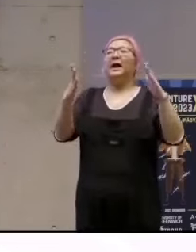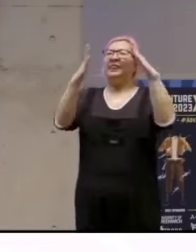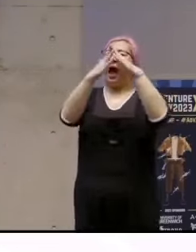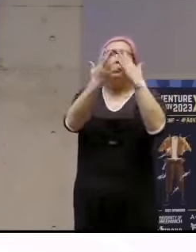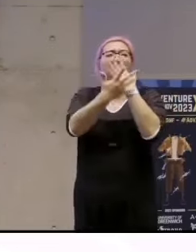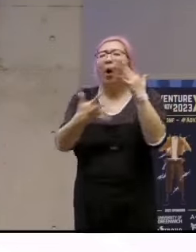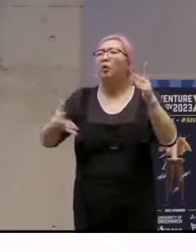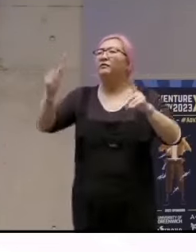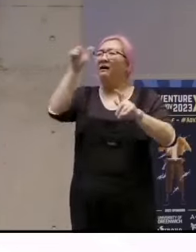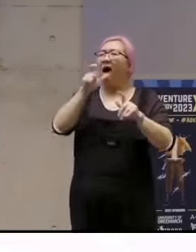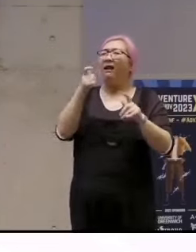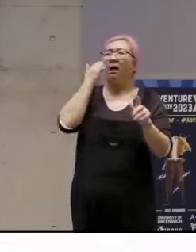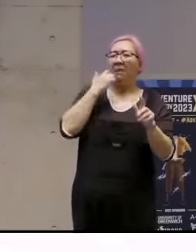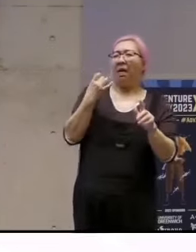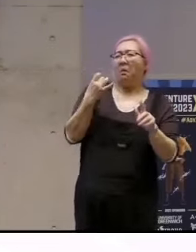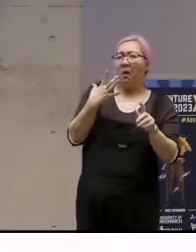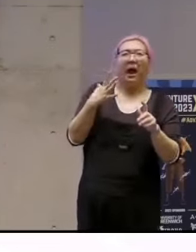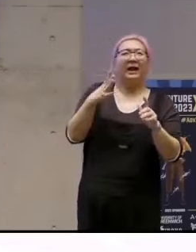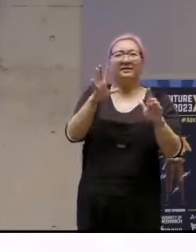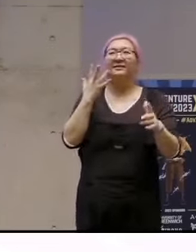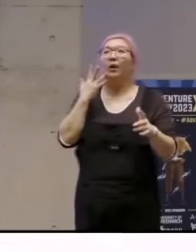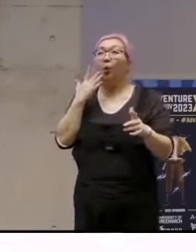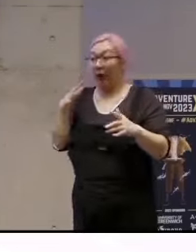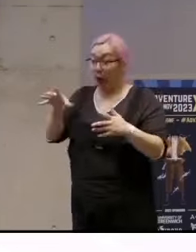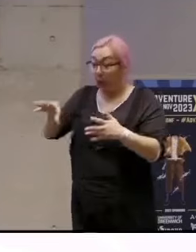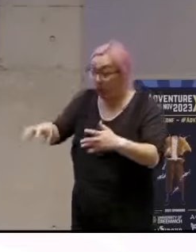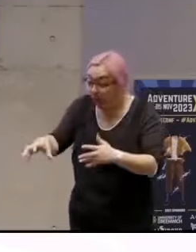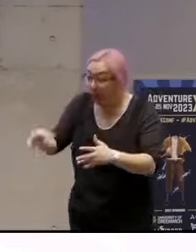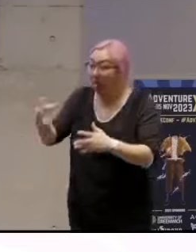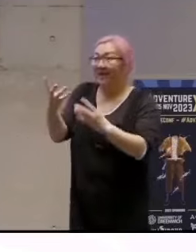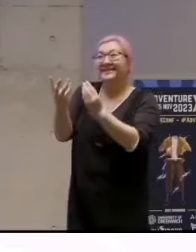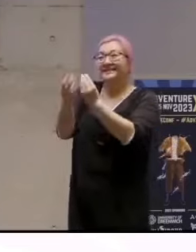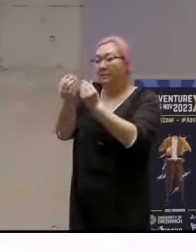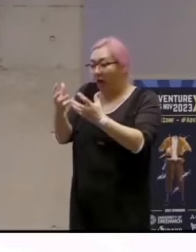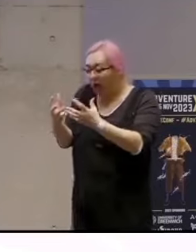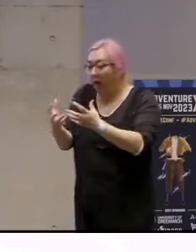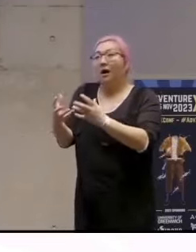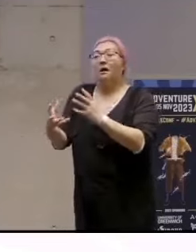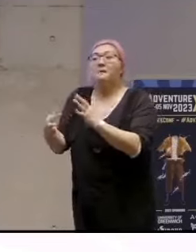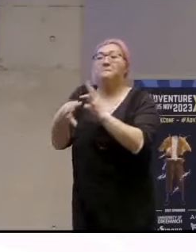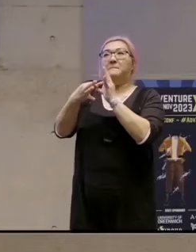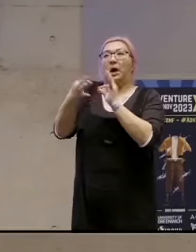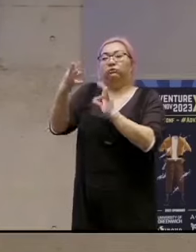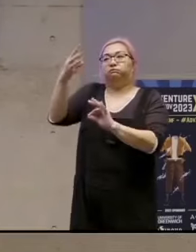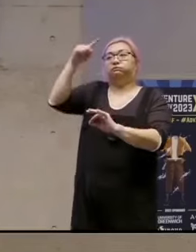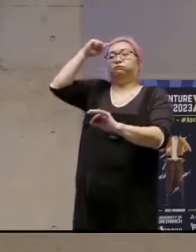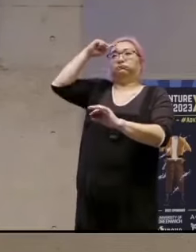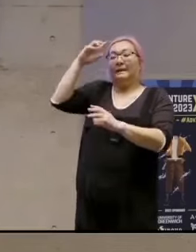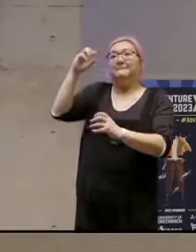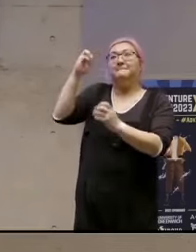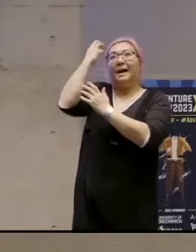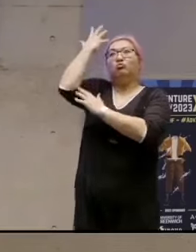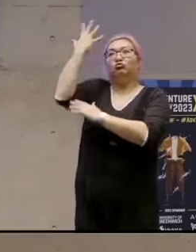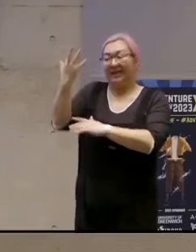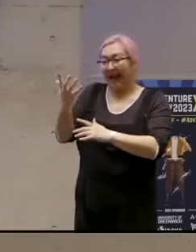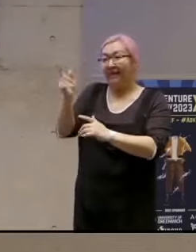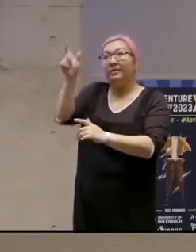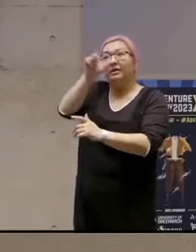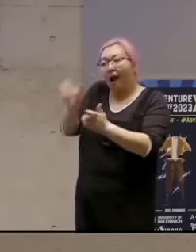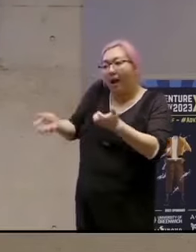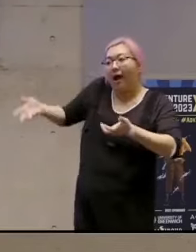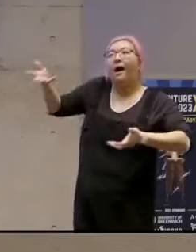when you interact with an object, it triggers a memory, and then color comes back into that room. And that is basically Before